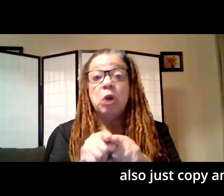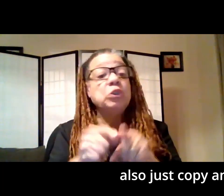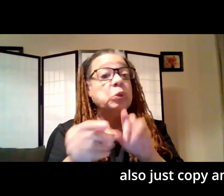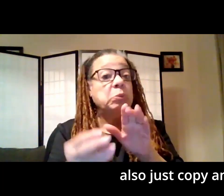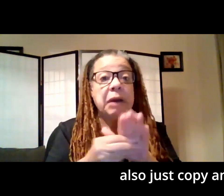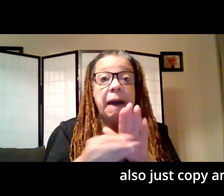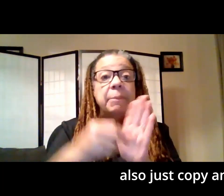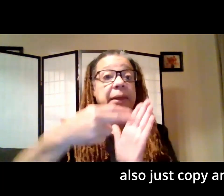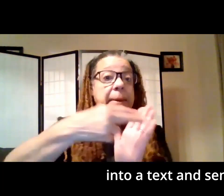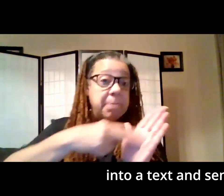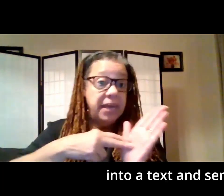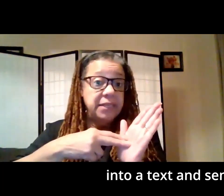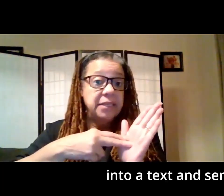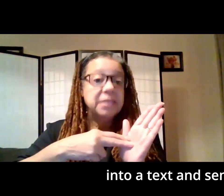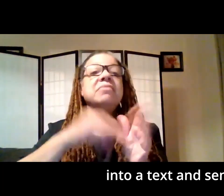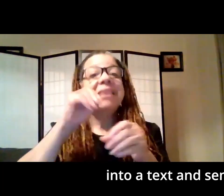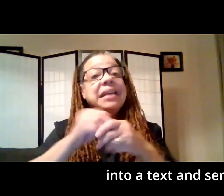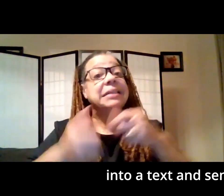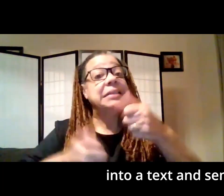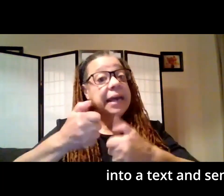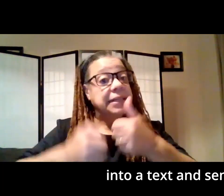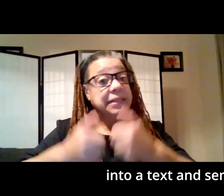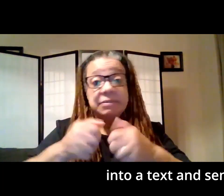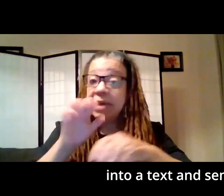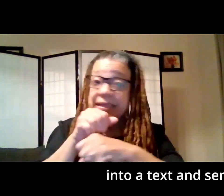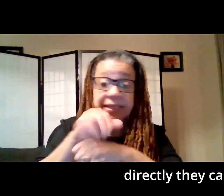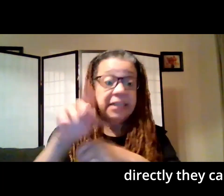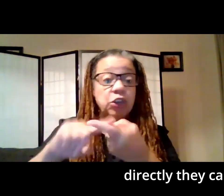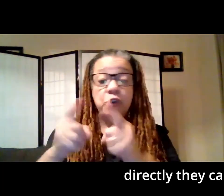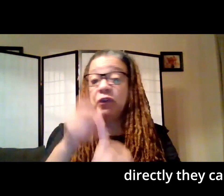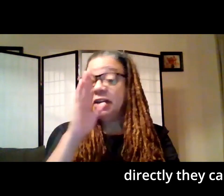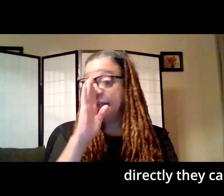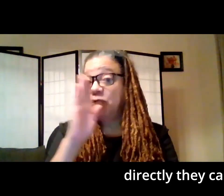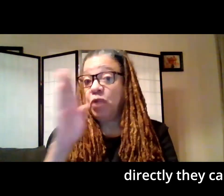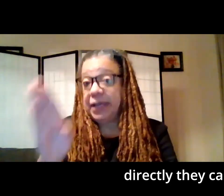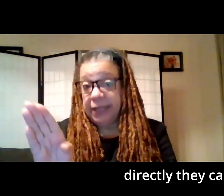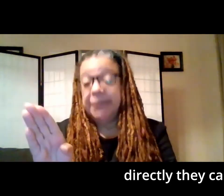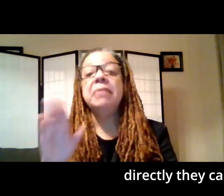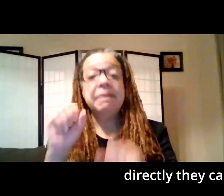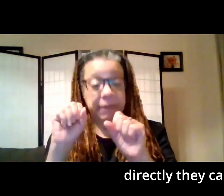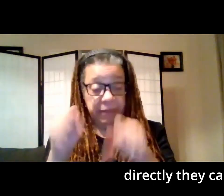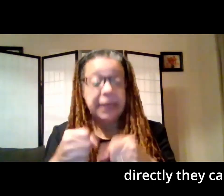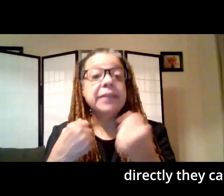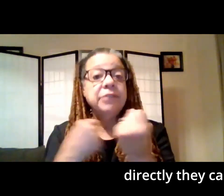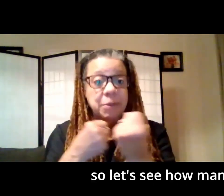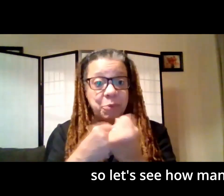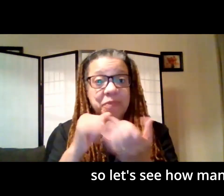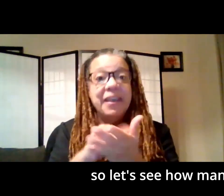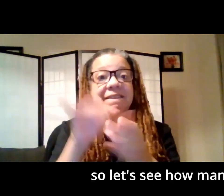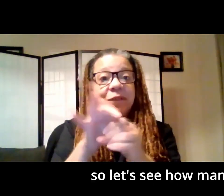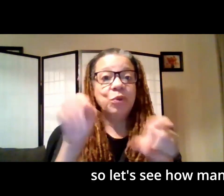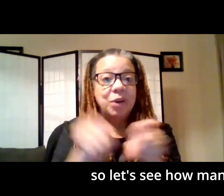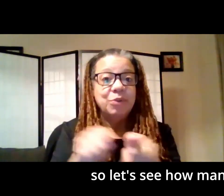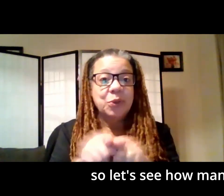link into a text and send it to your friend directly. They can get on as well. So let's see how